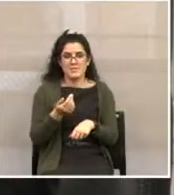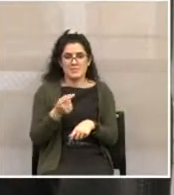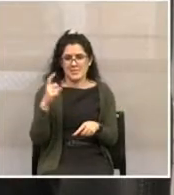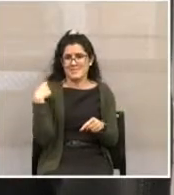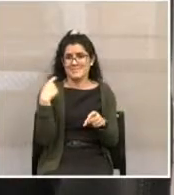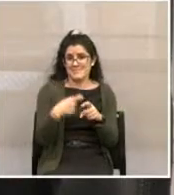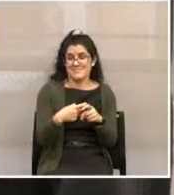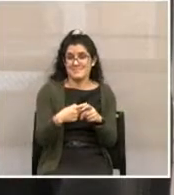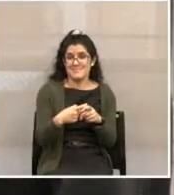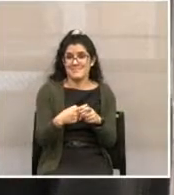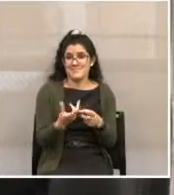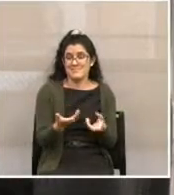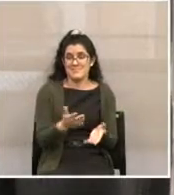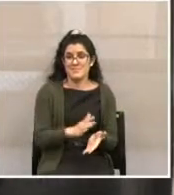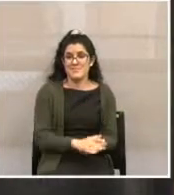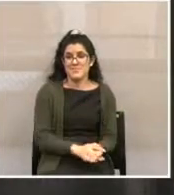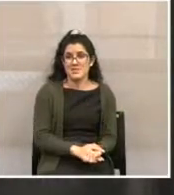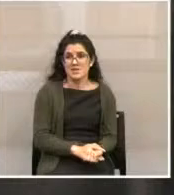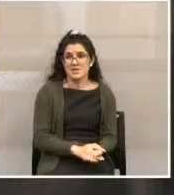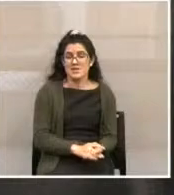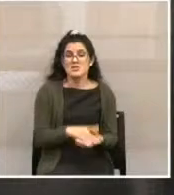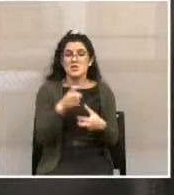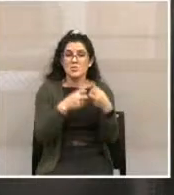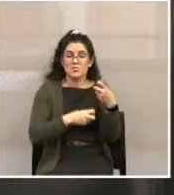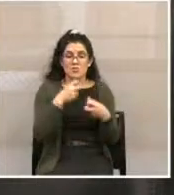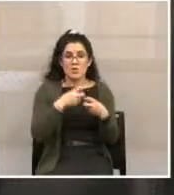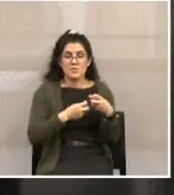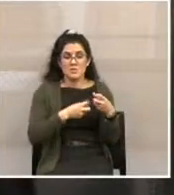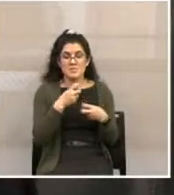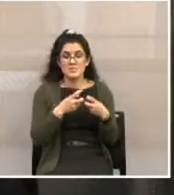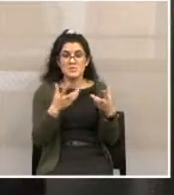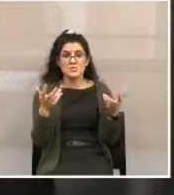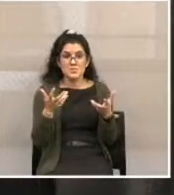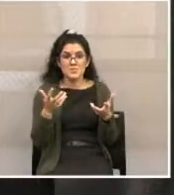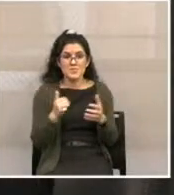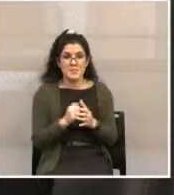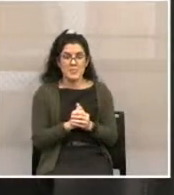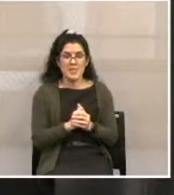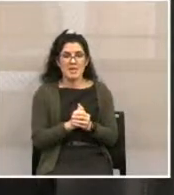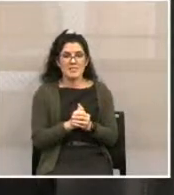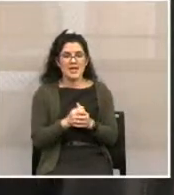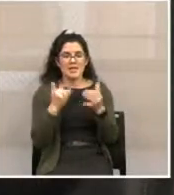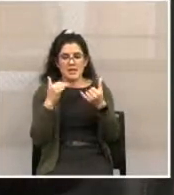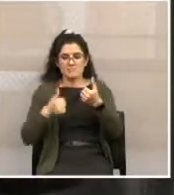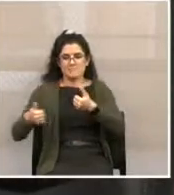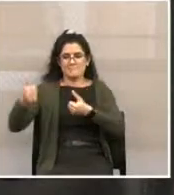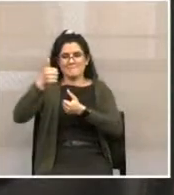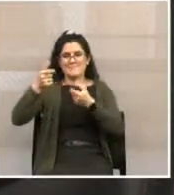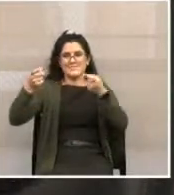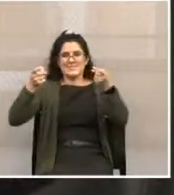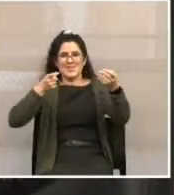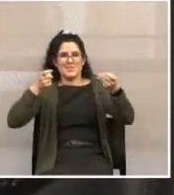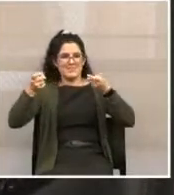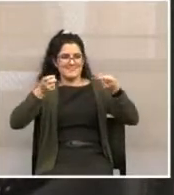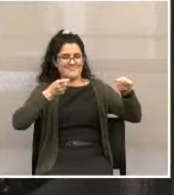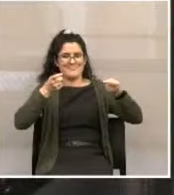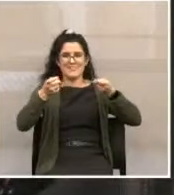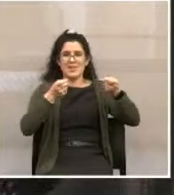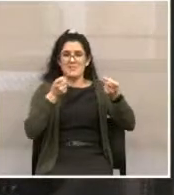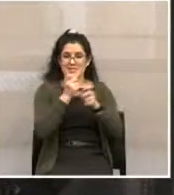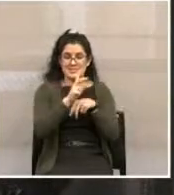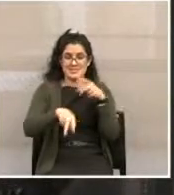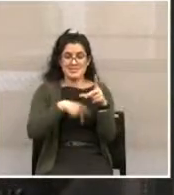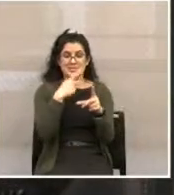stations. The problem is that there is a segment there that is completely dominated by these kinds